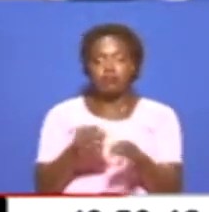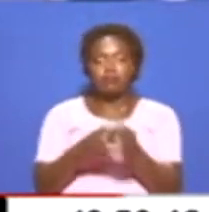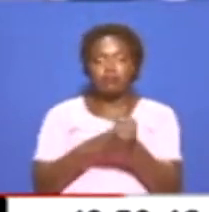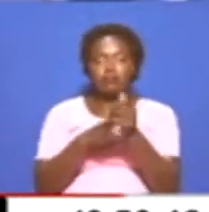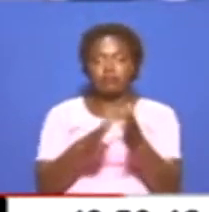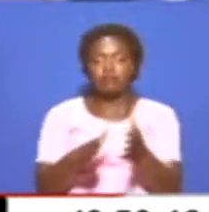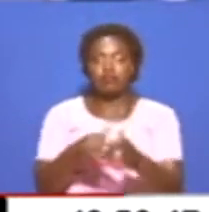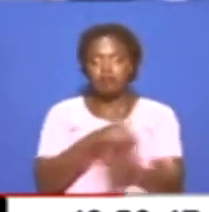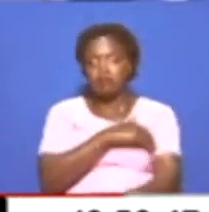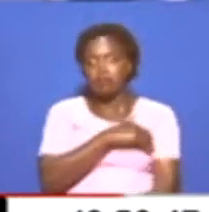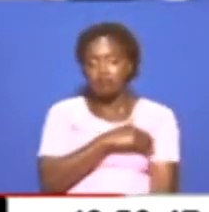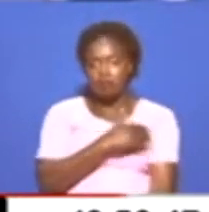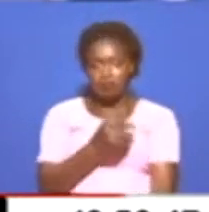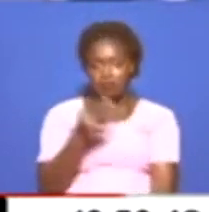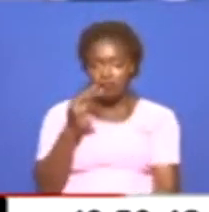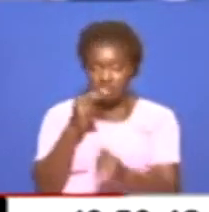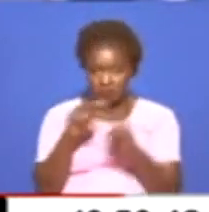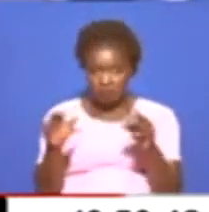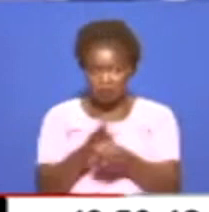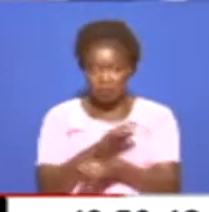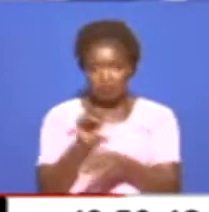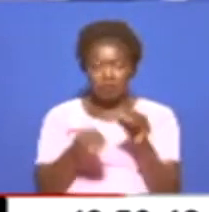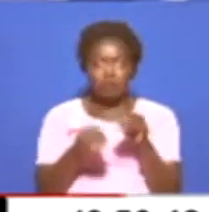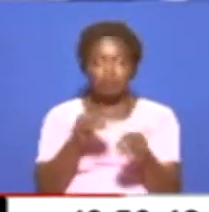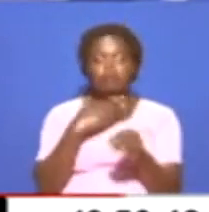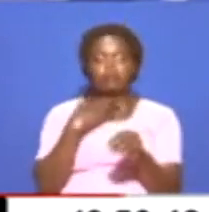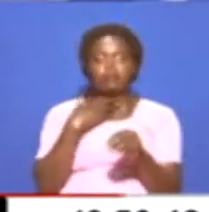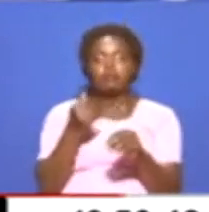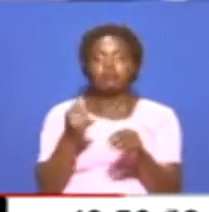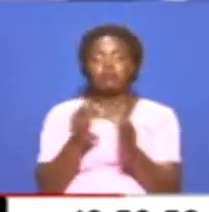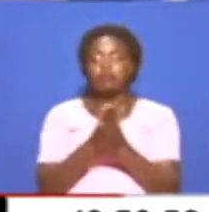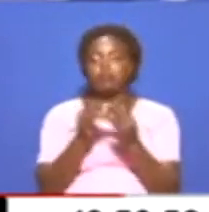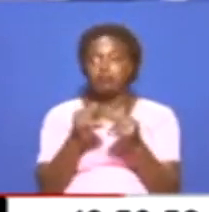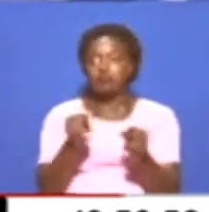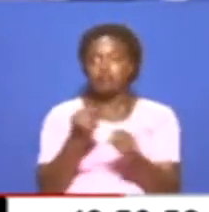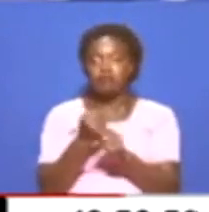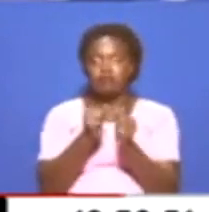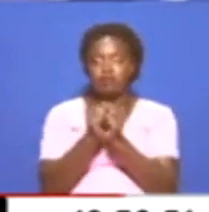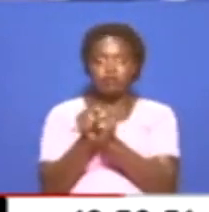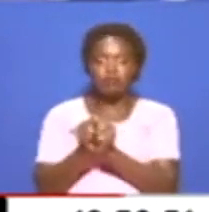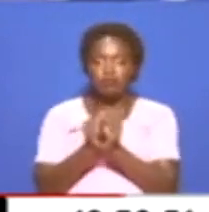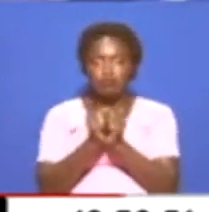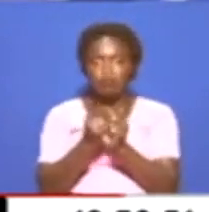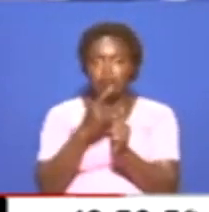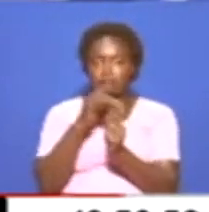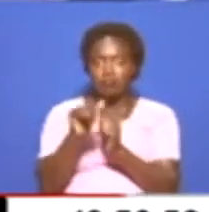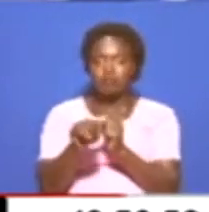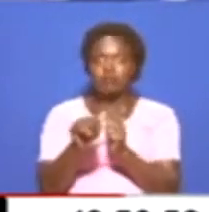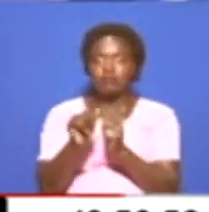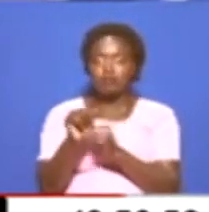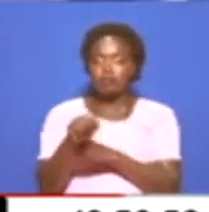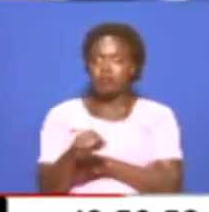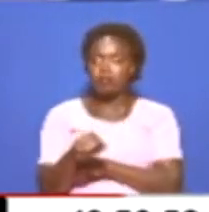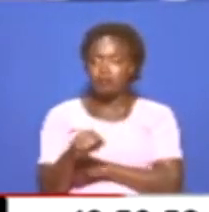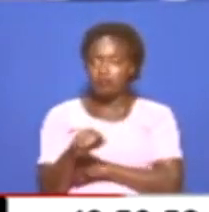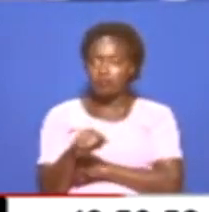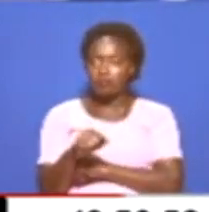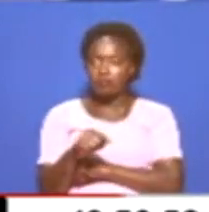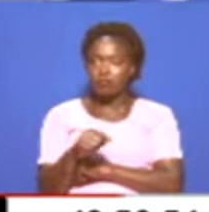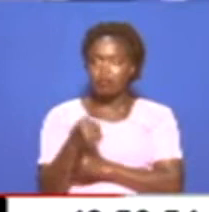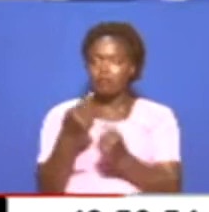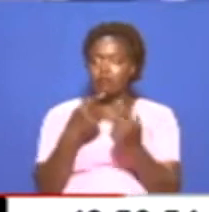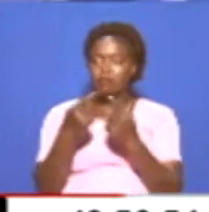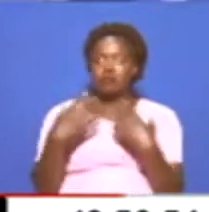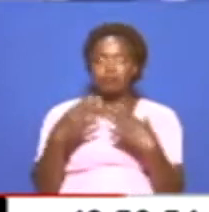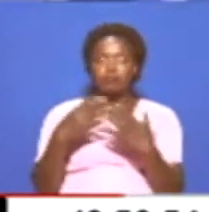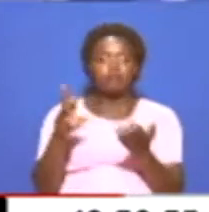and because we want peaceful election. So we are trying also to work together with them so that we can at least tell our people to